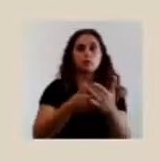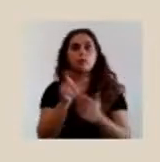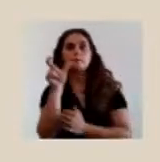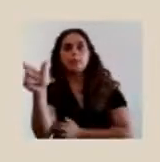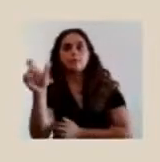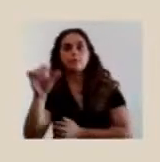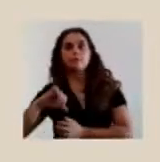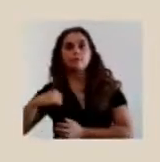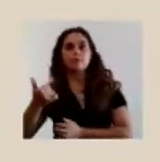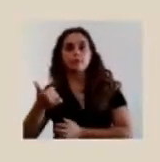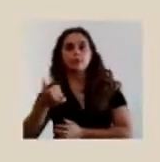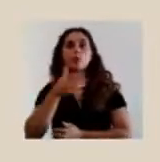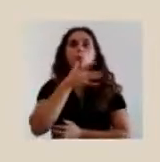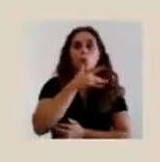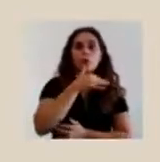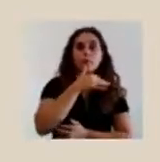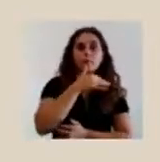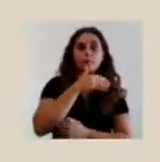green a color.